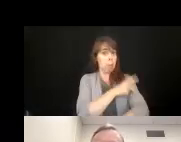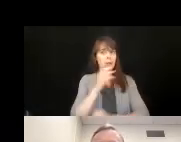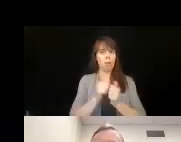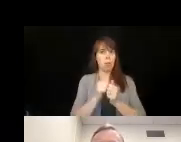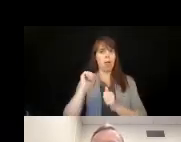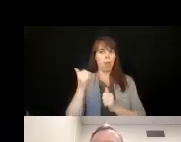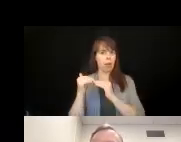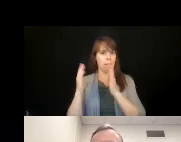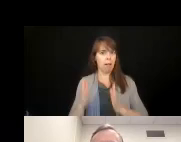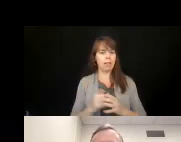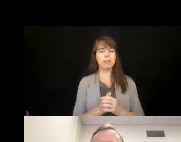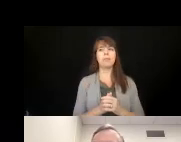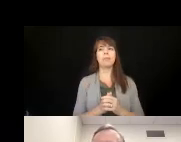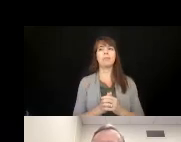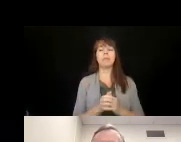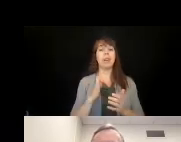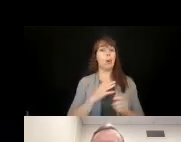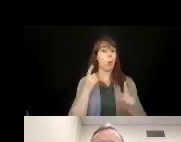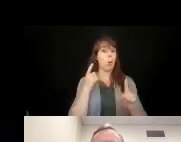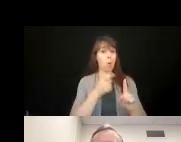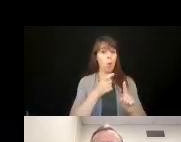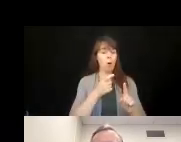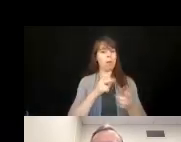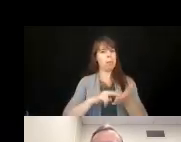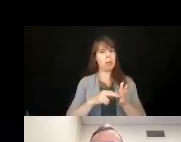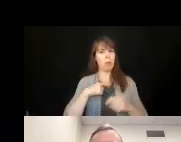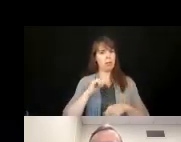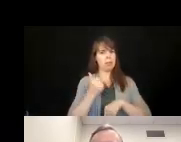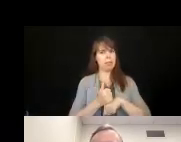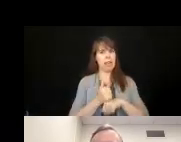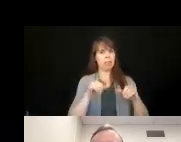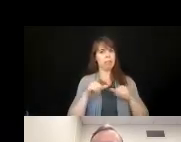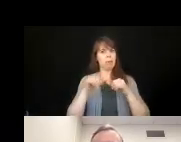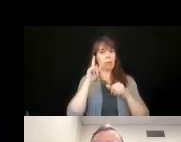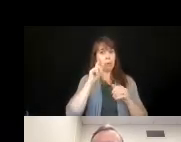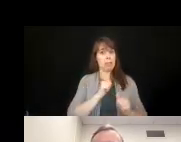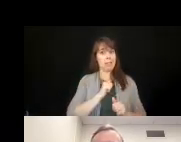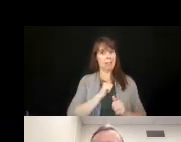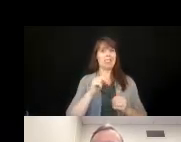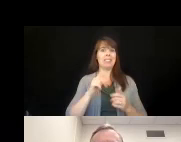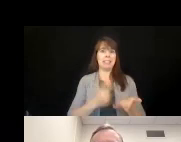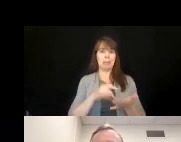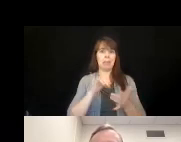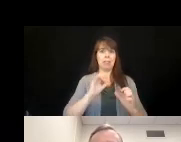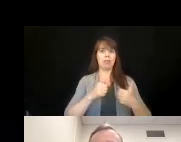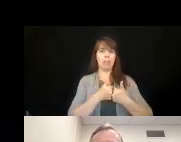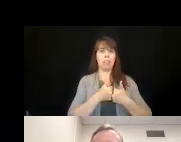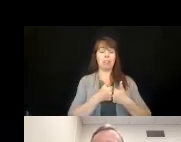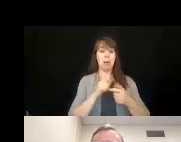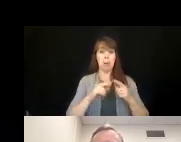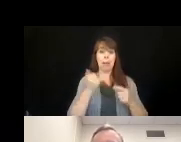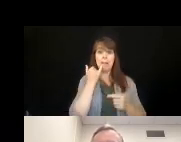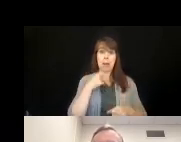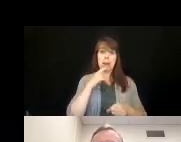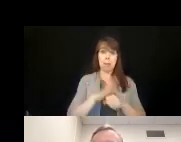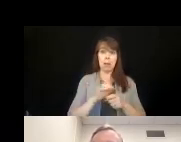With our goal of continuous improvement, we will set high standards for ourselves that will challenge us. But if we commit to inclusion and